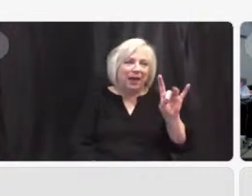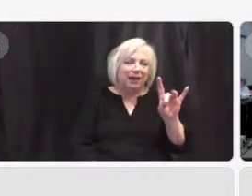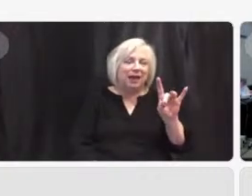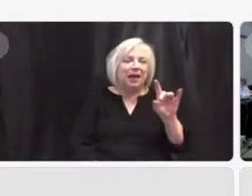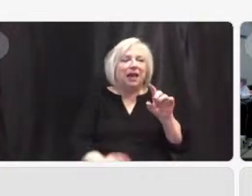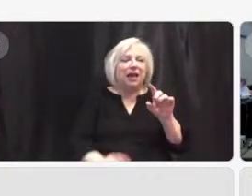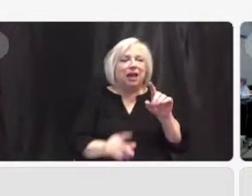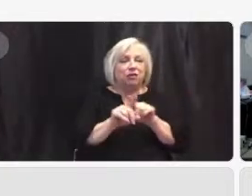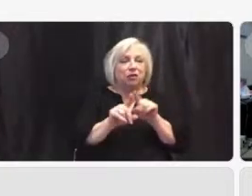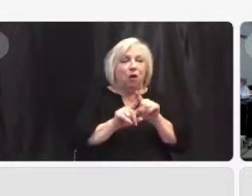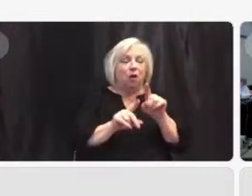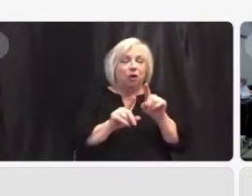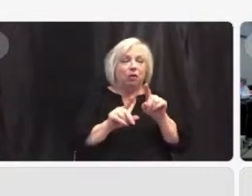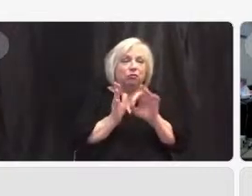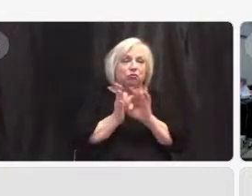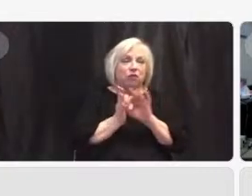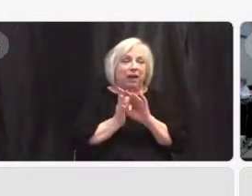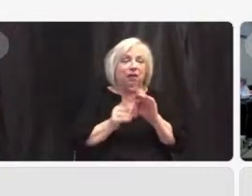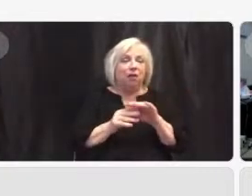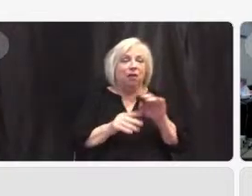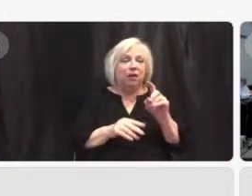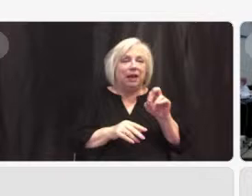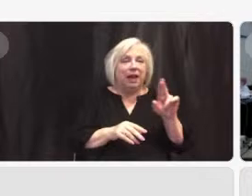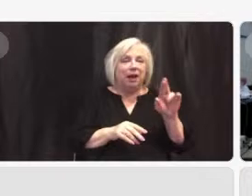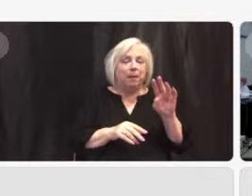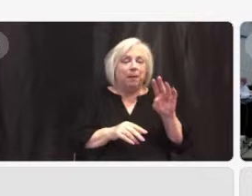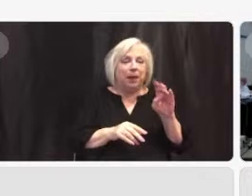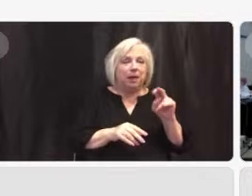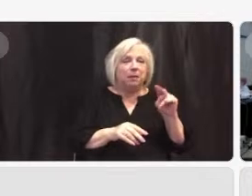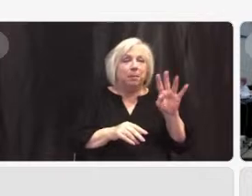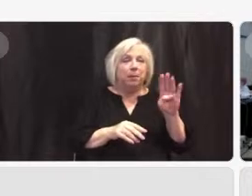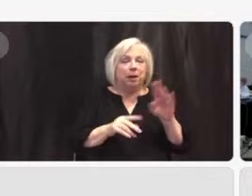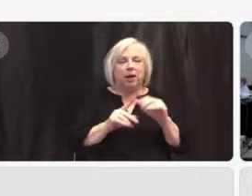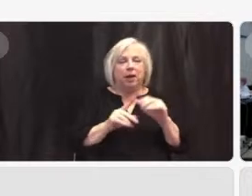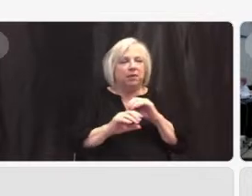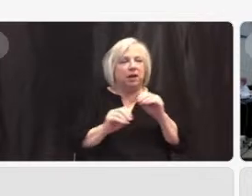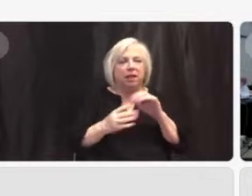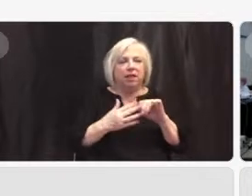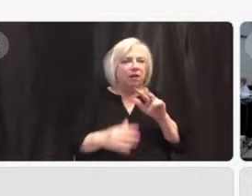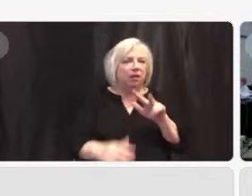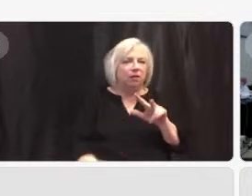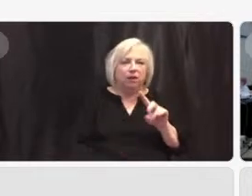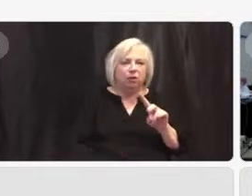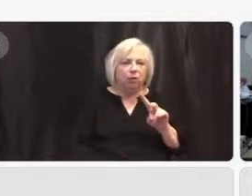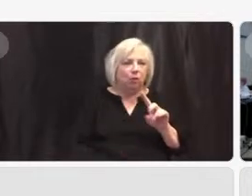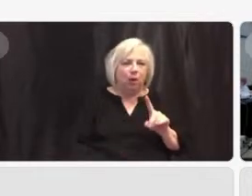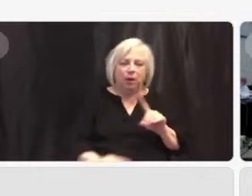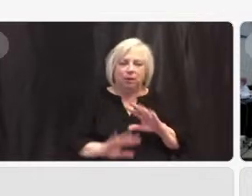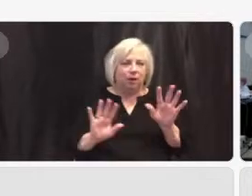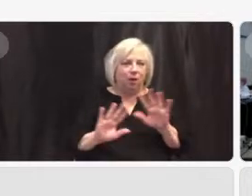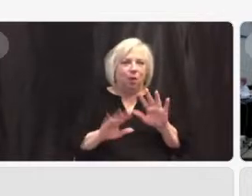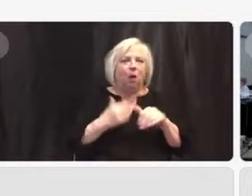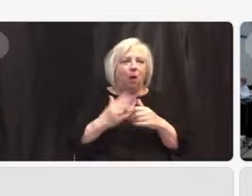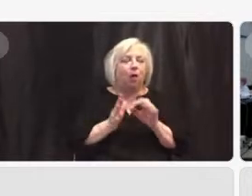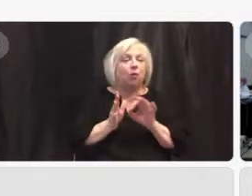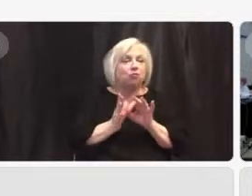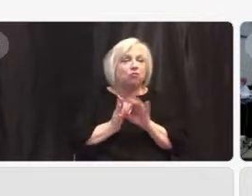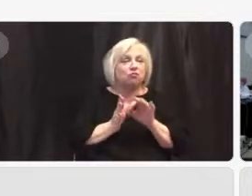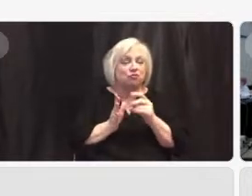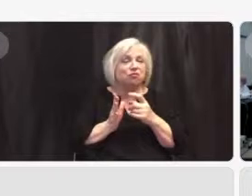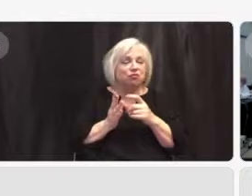Airbnb, we don't have any reviews that are of a 3 or 2 or 1 star rating. All ratings on the property